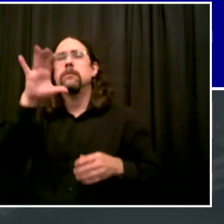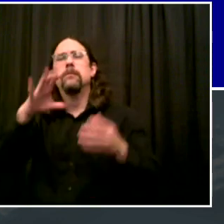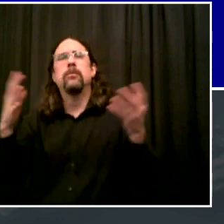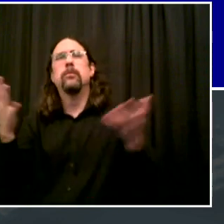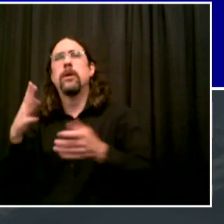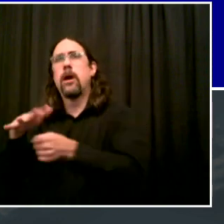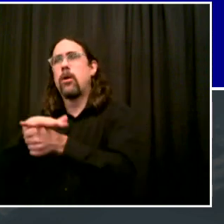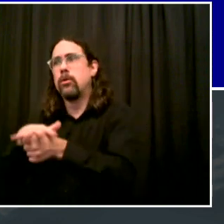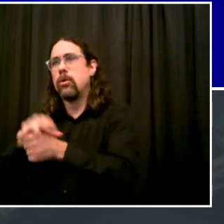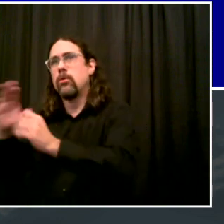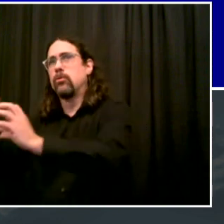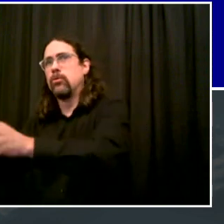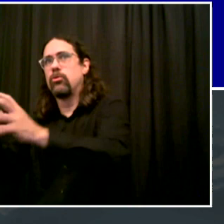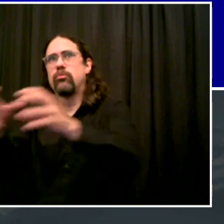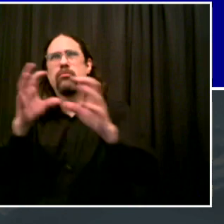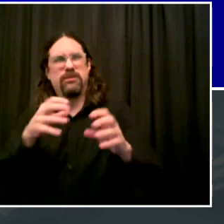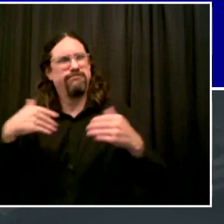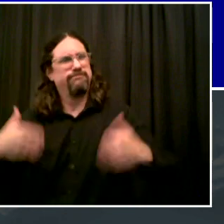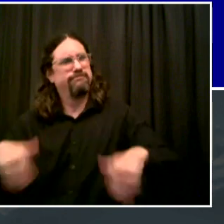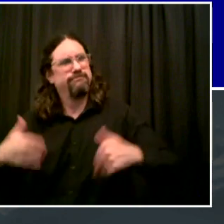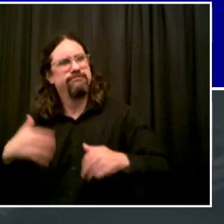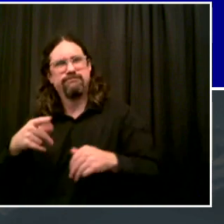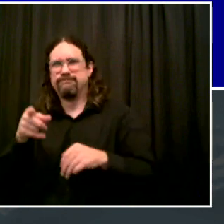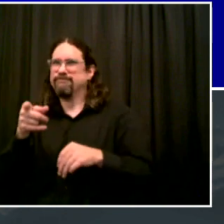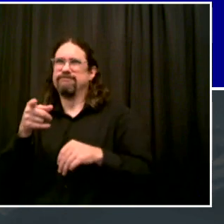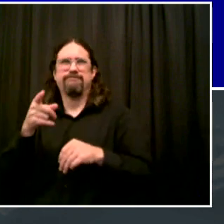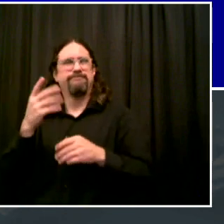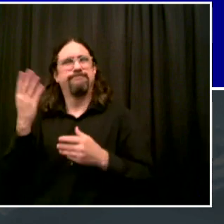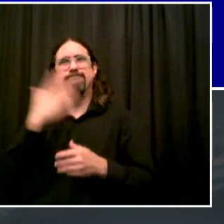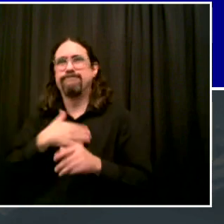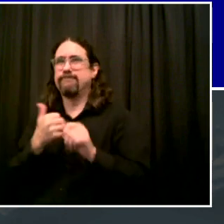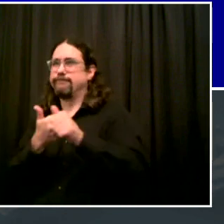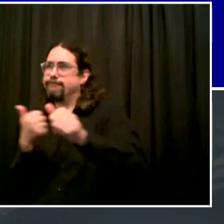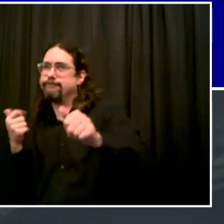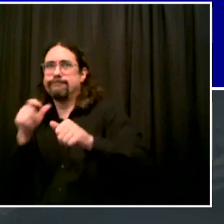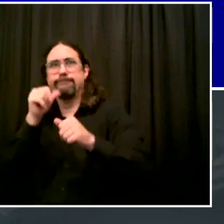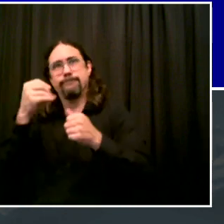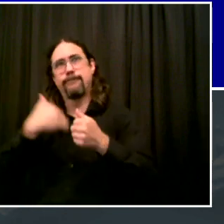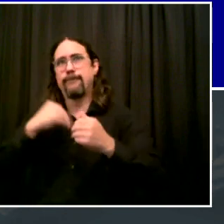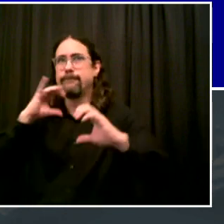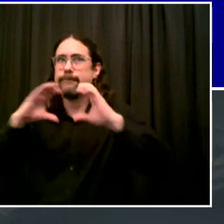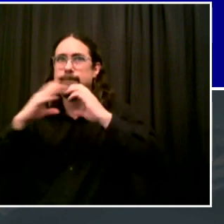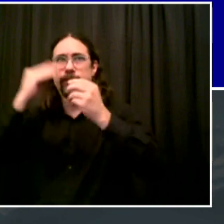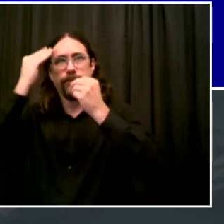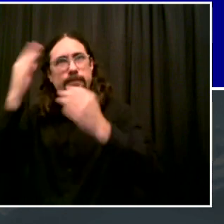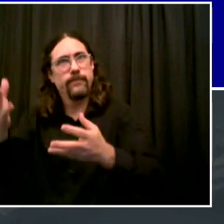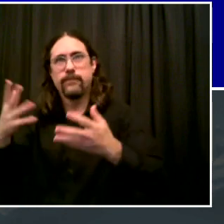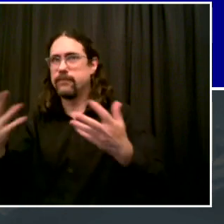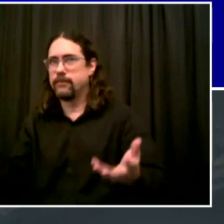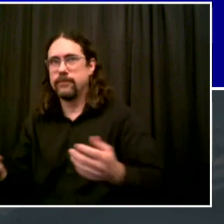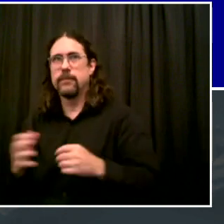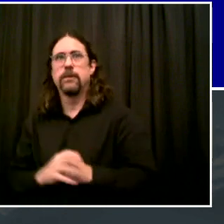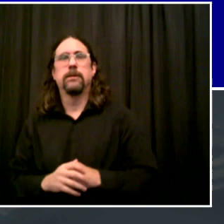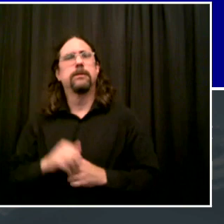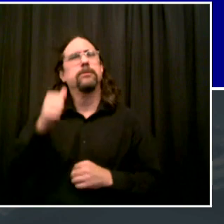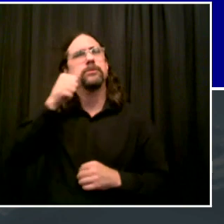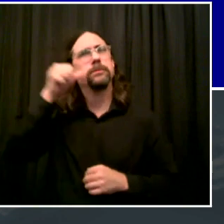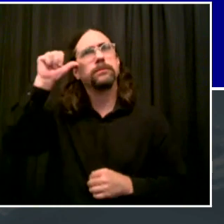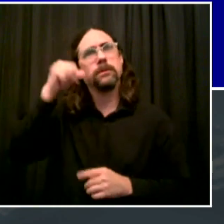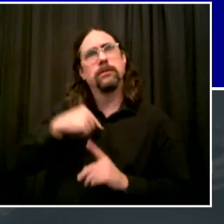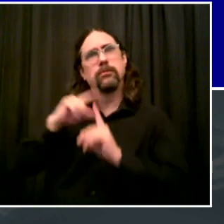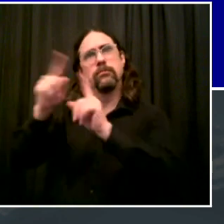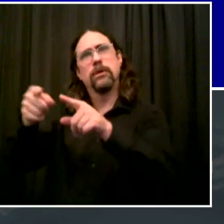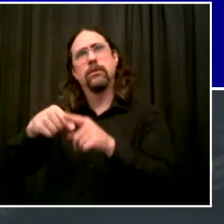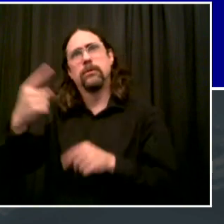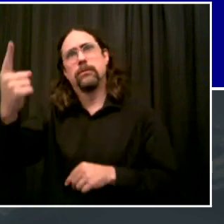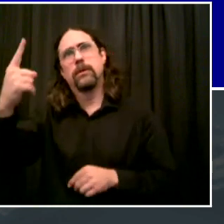those communities. A lot of people were afraid to get tested, predominantly because of the immigration status. And we want to make sure that people understand